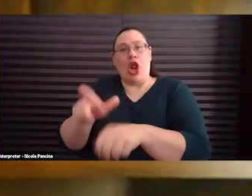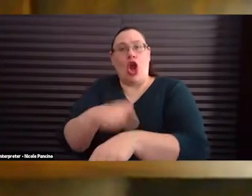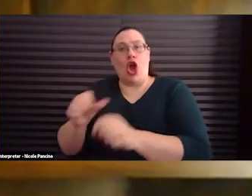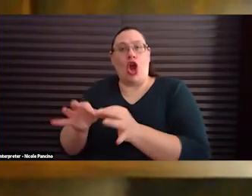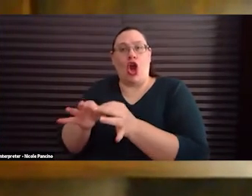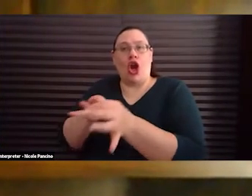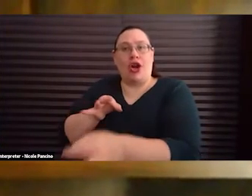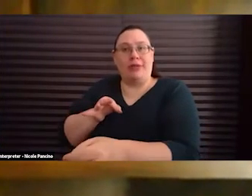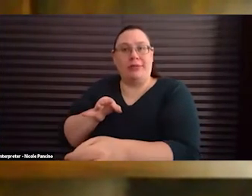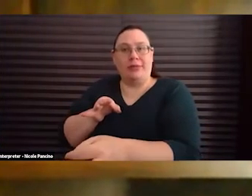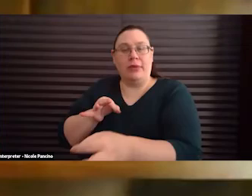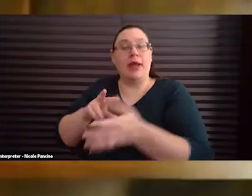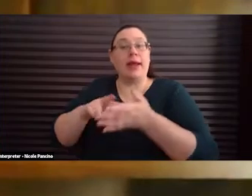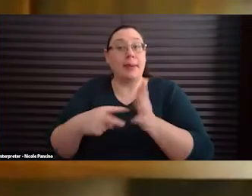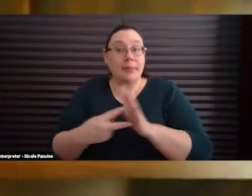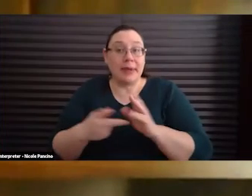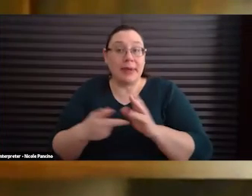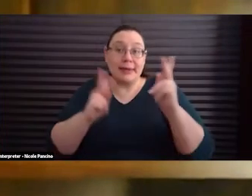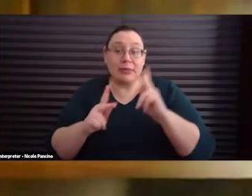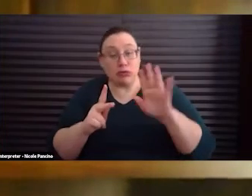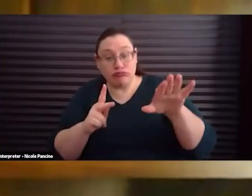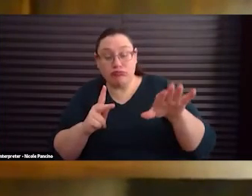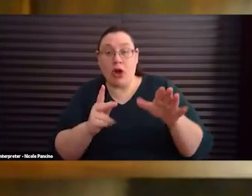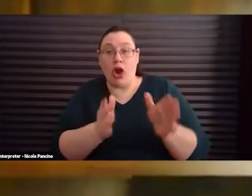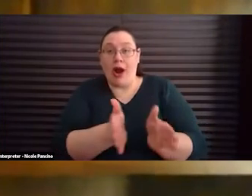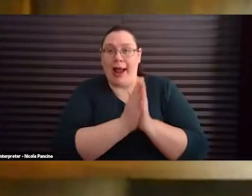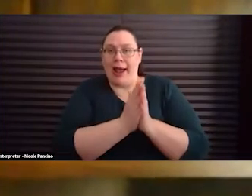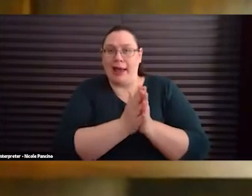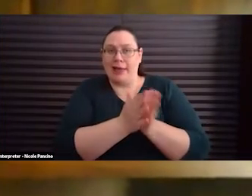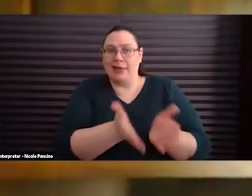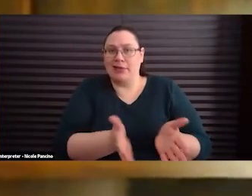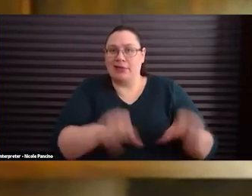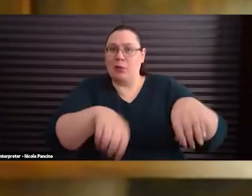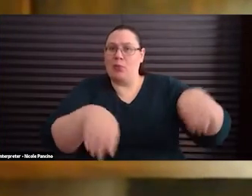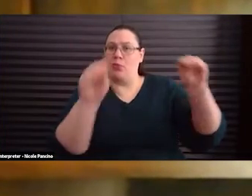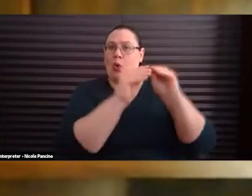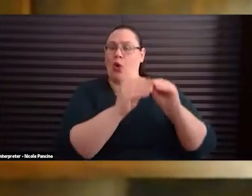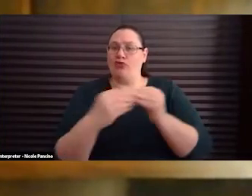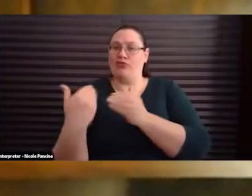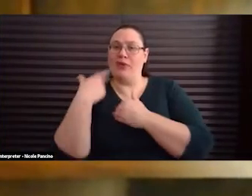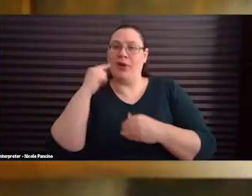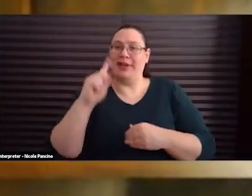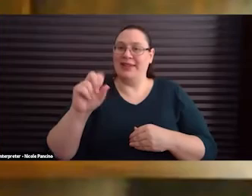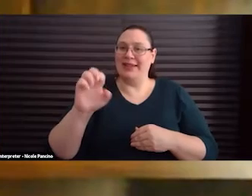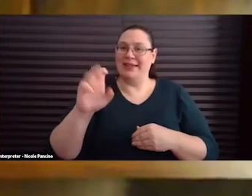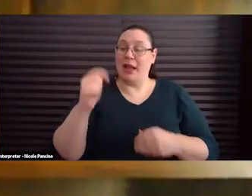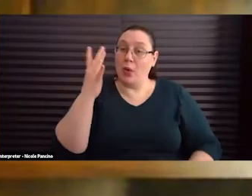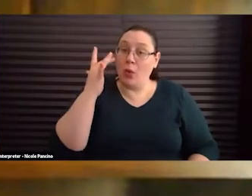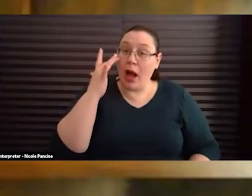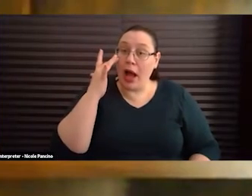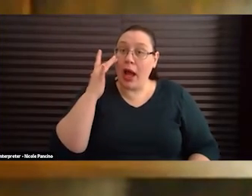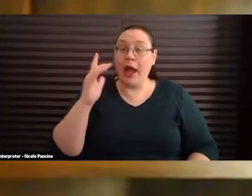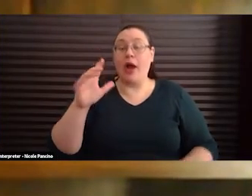means that people are asked to do more on a television set because audiences now have bigger pictures